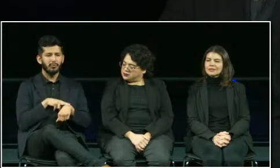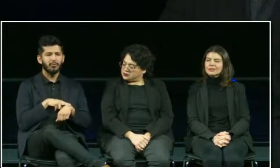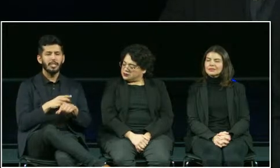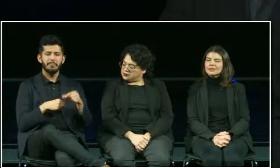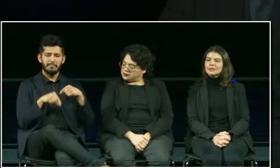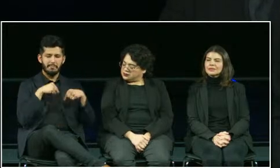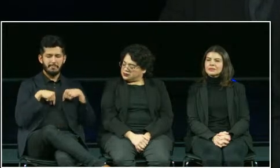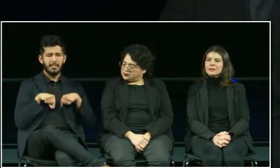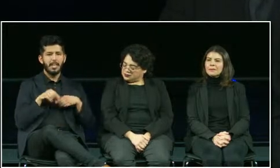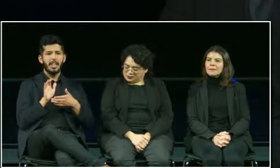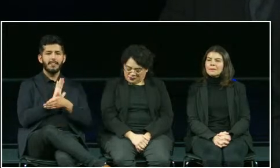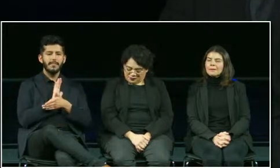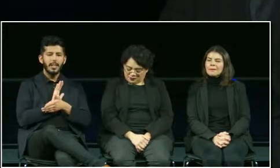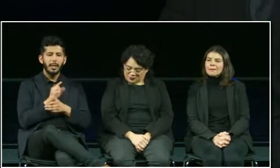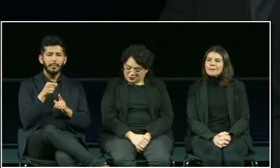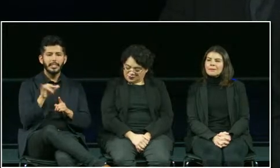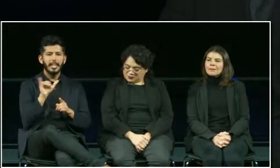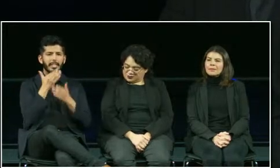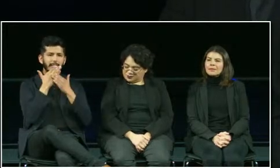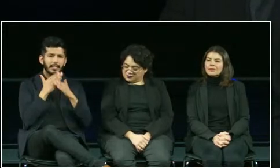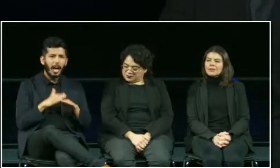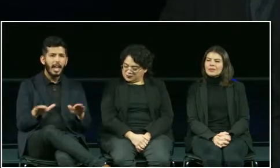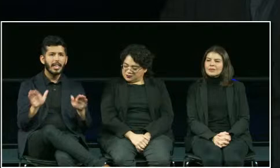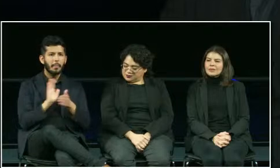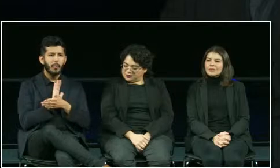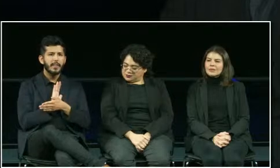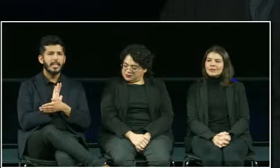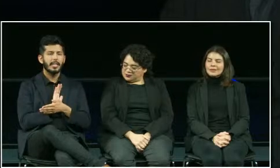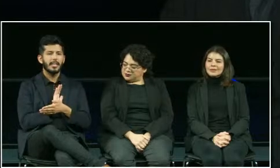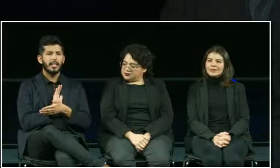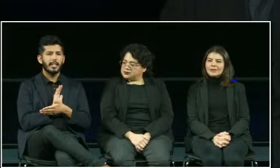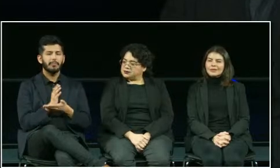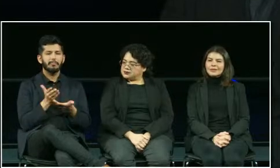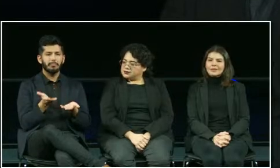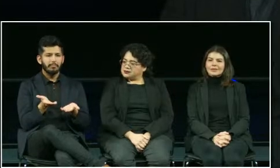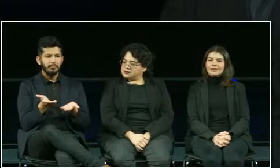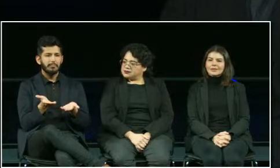The film is like a silent movie, so it could be,